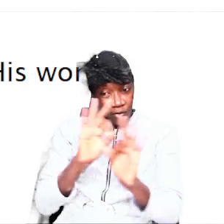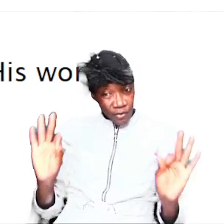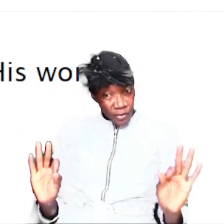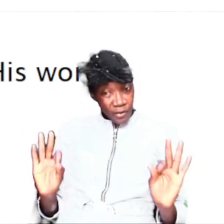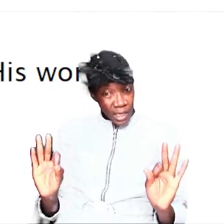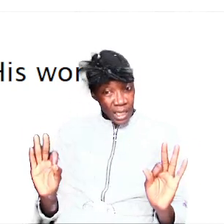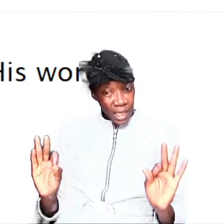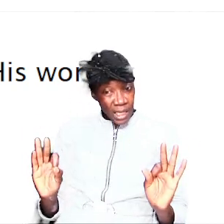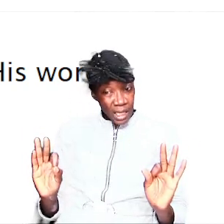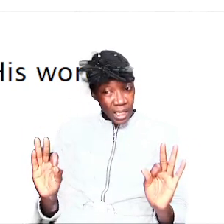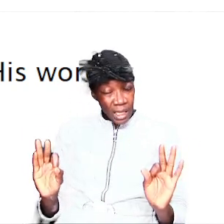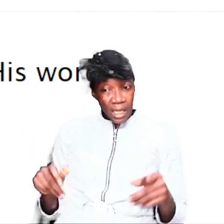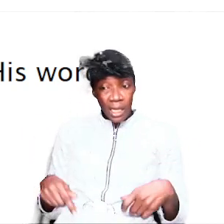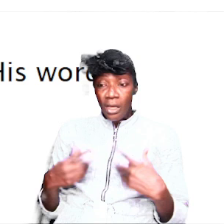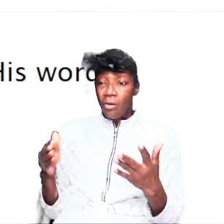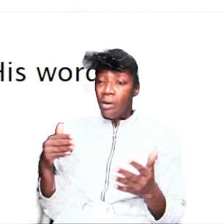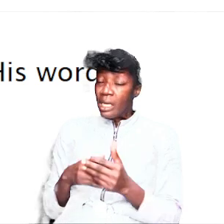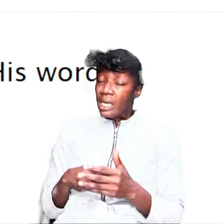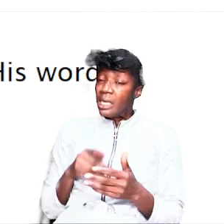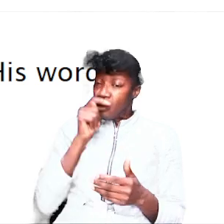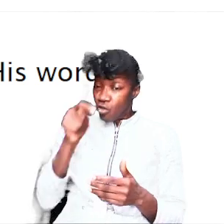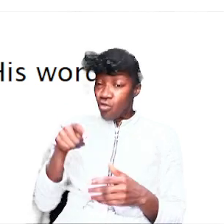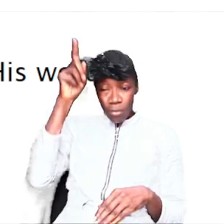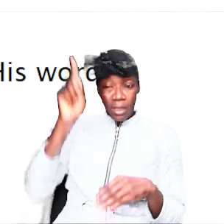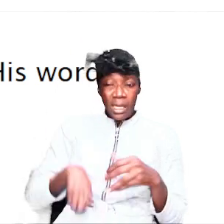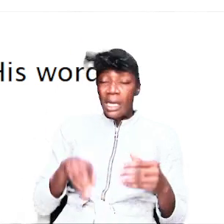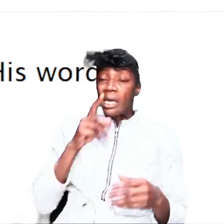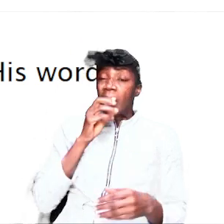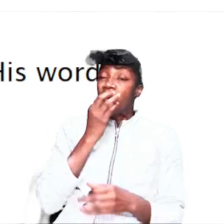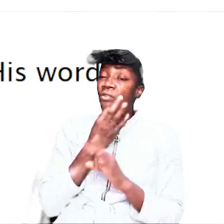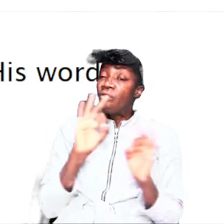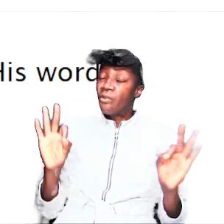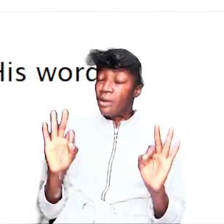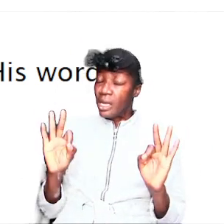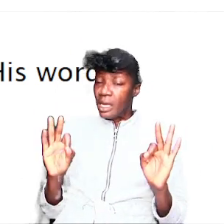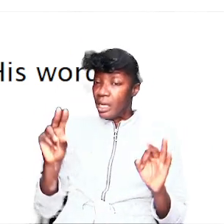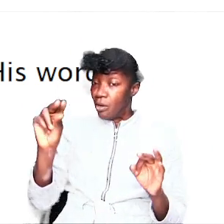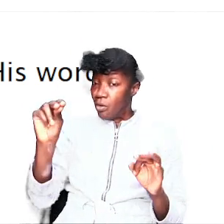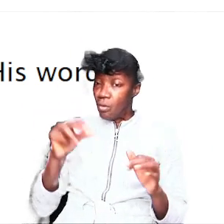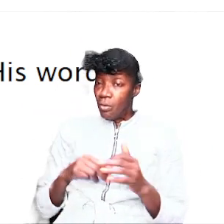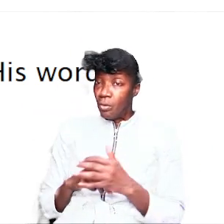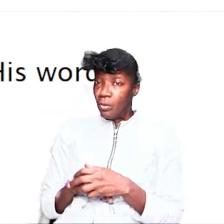So if you go against truth, you can't be free anymore.